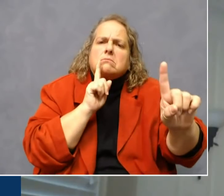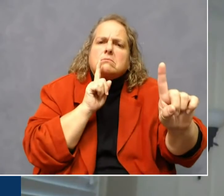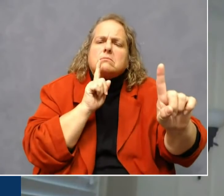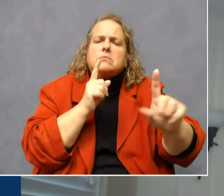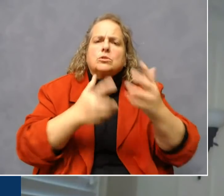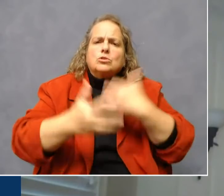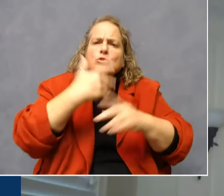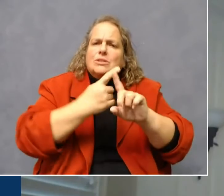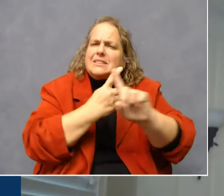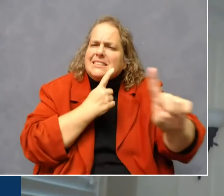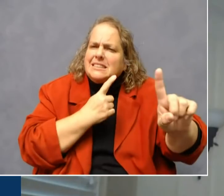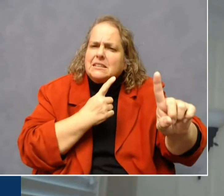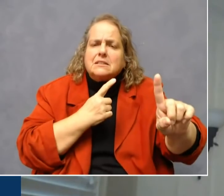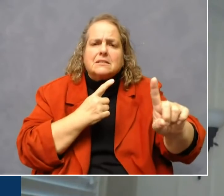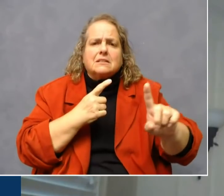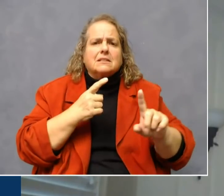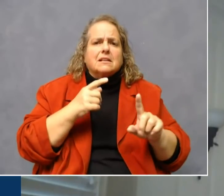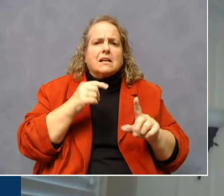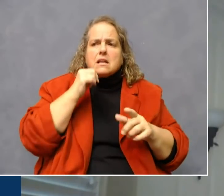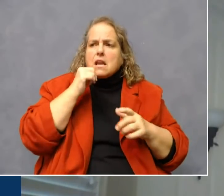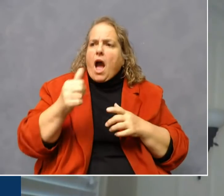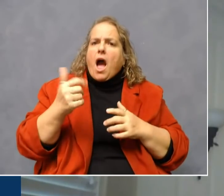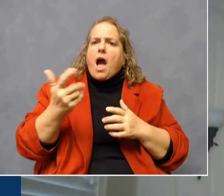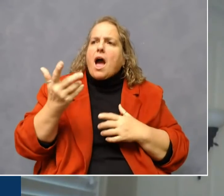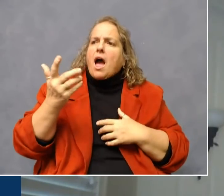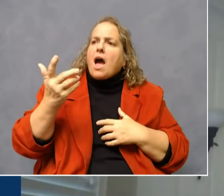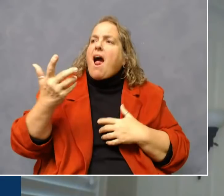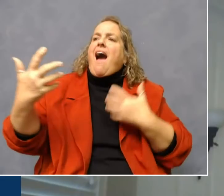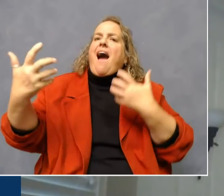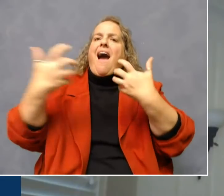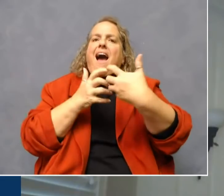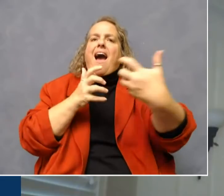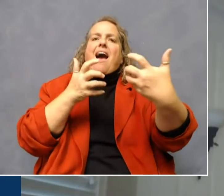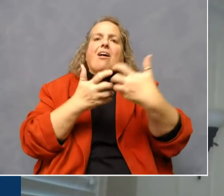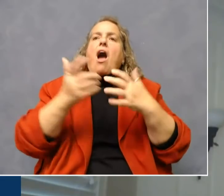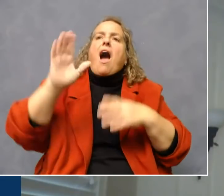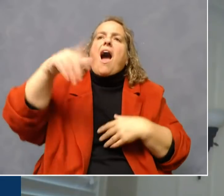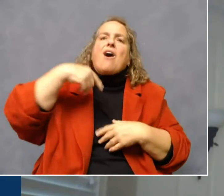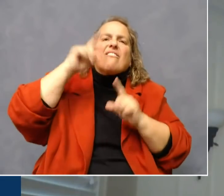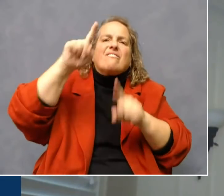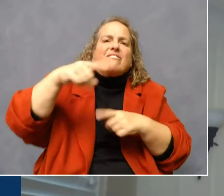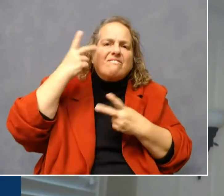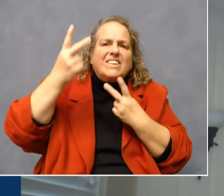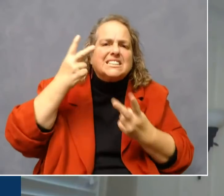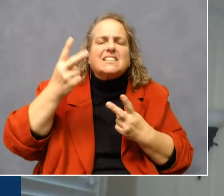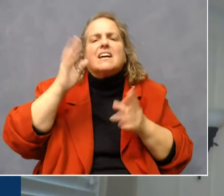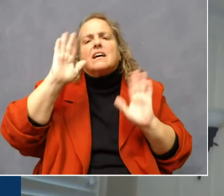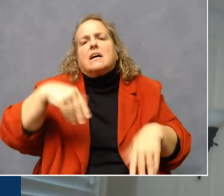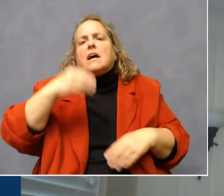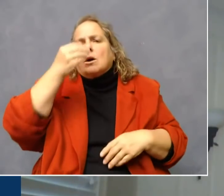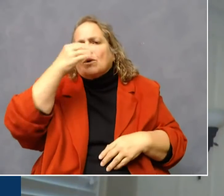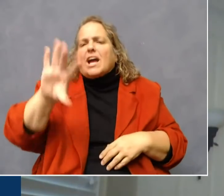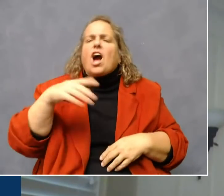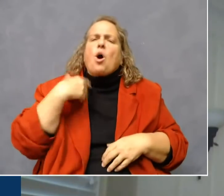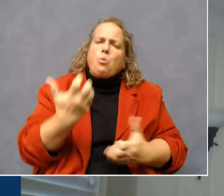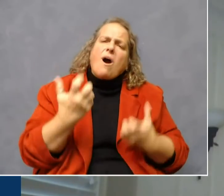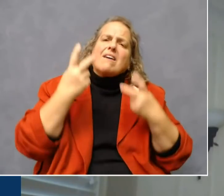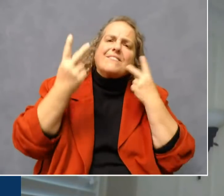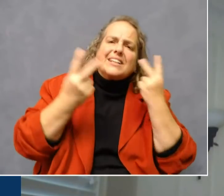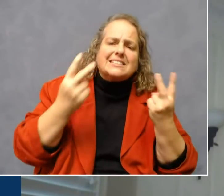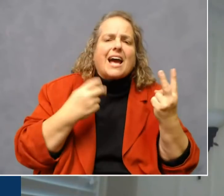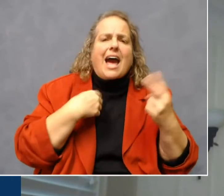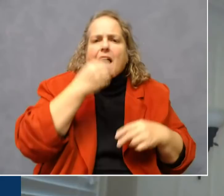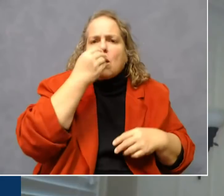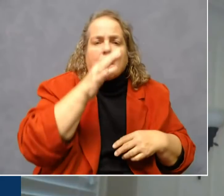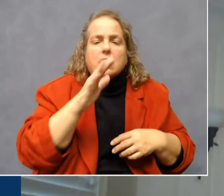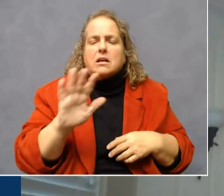mix and match with each other while across households while the disease is so high. If we would all please just do those things, that will help buy